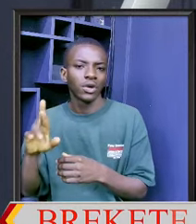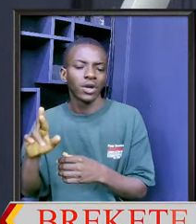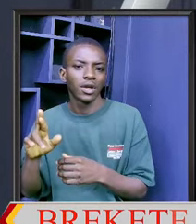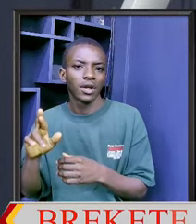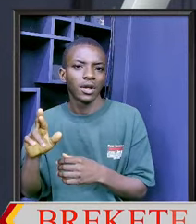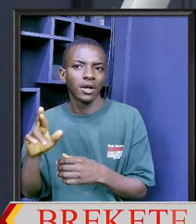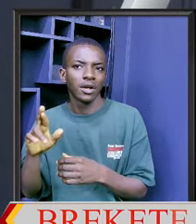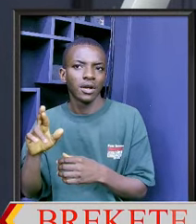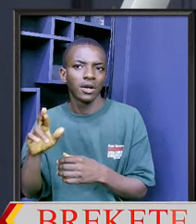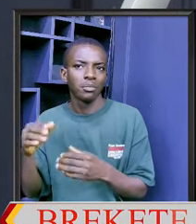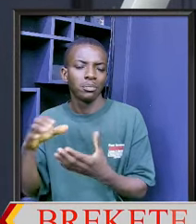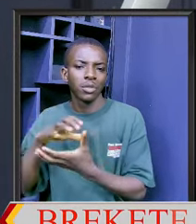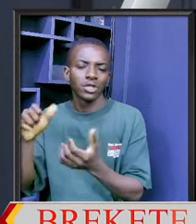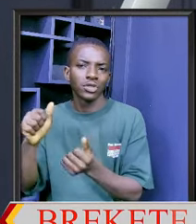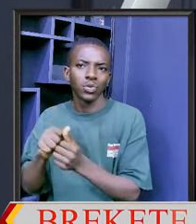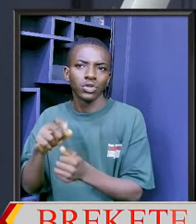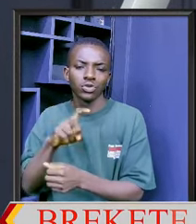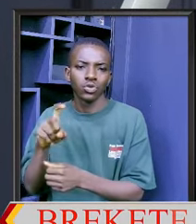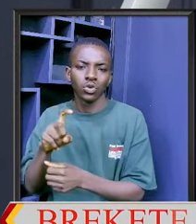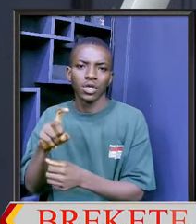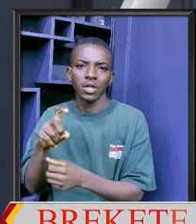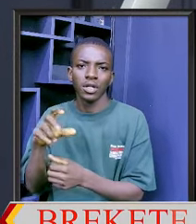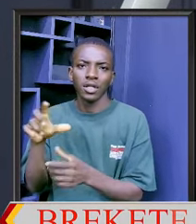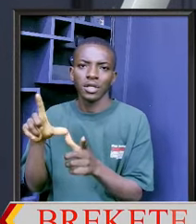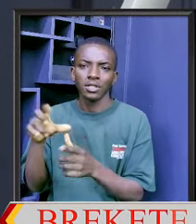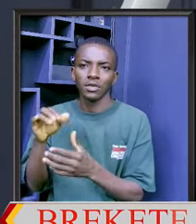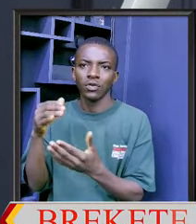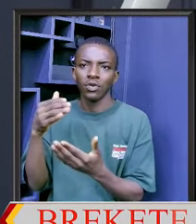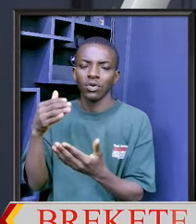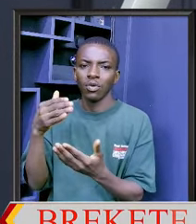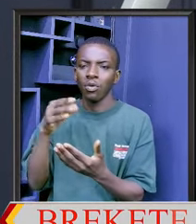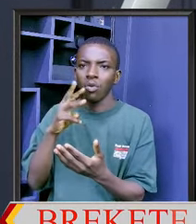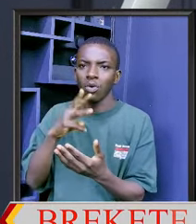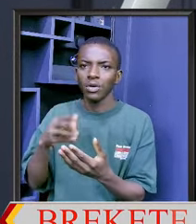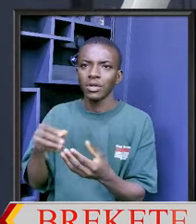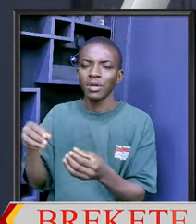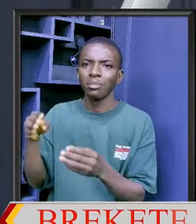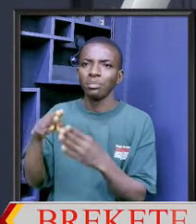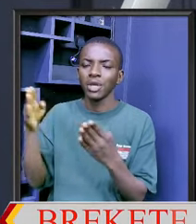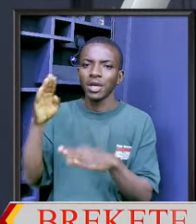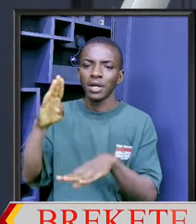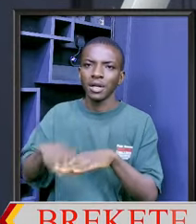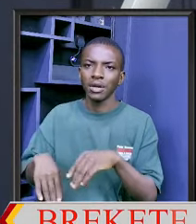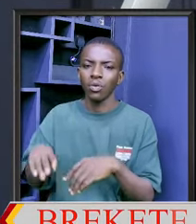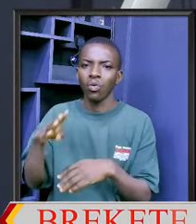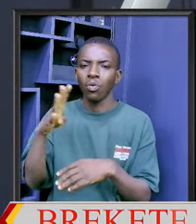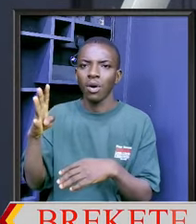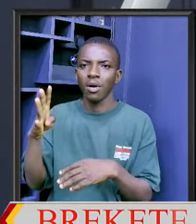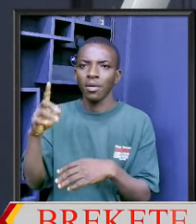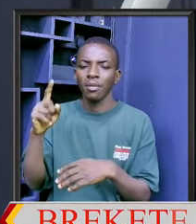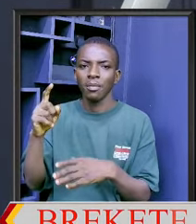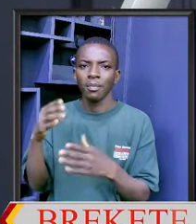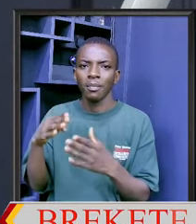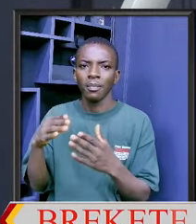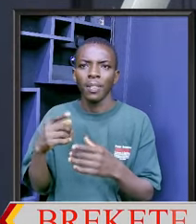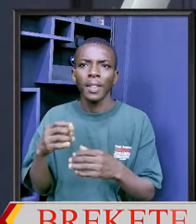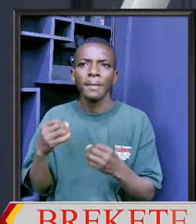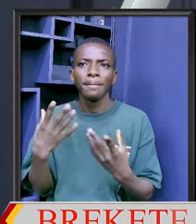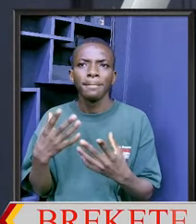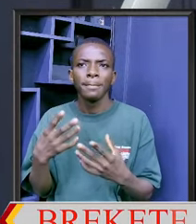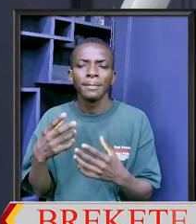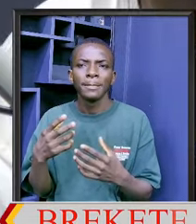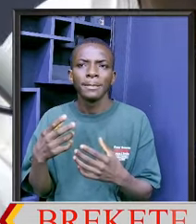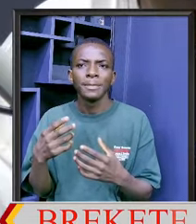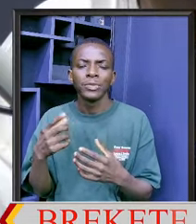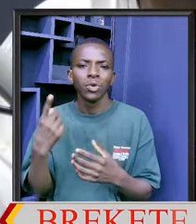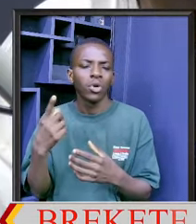it. 1 liter. Mixed with 200 liters of water. Yes. Put on the soil. Yes. Is bigger than one bag. How much is 1 liter?